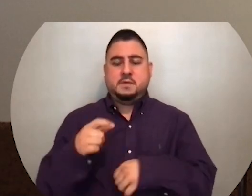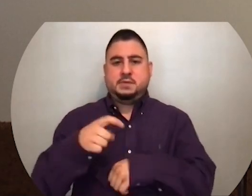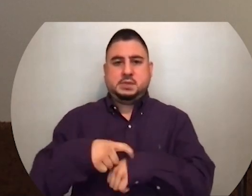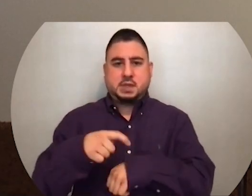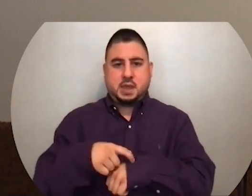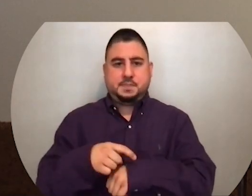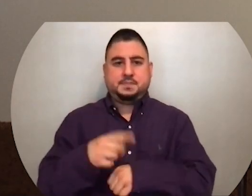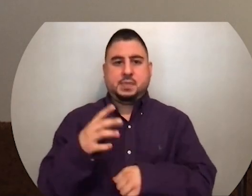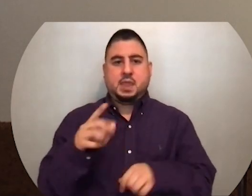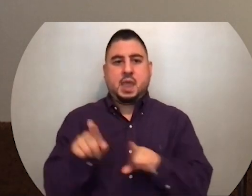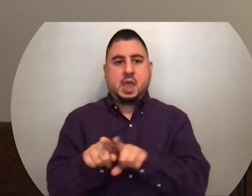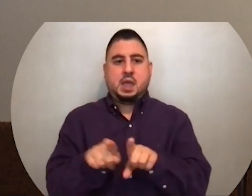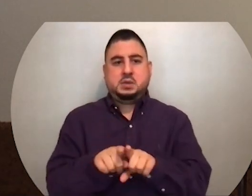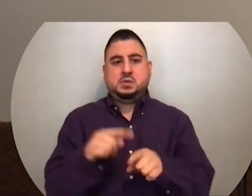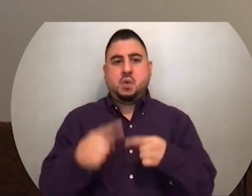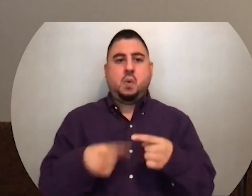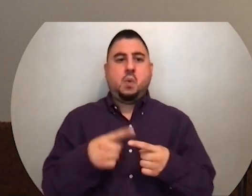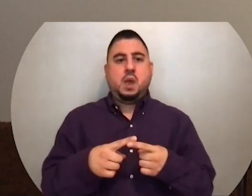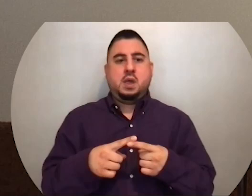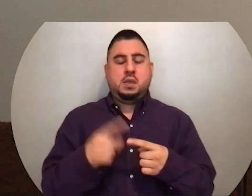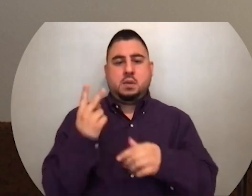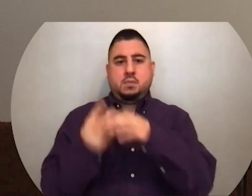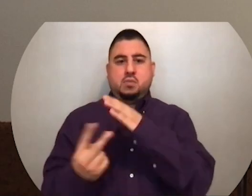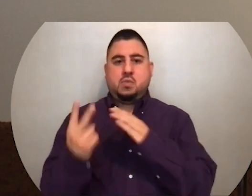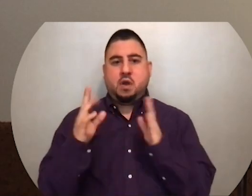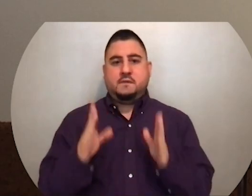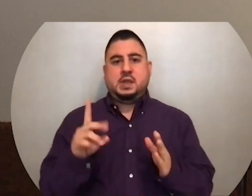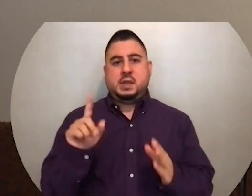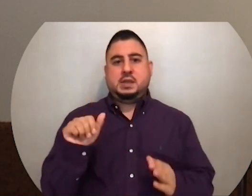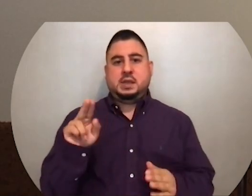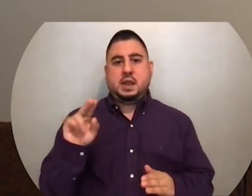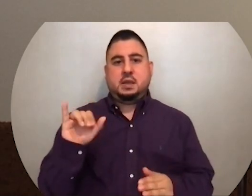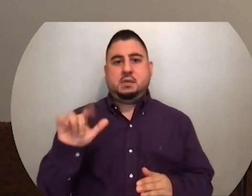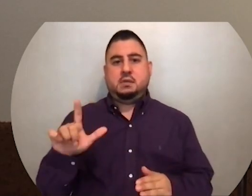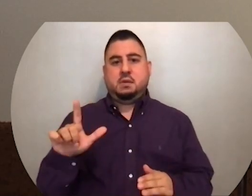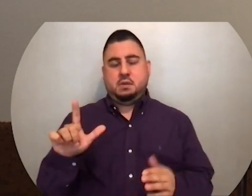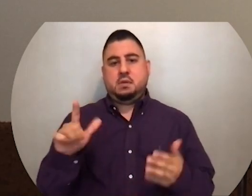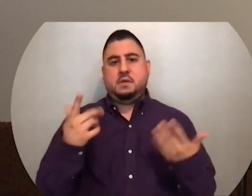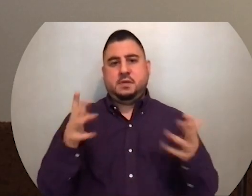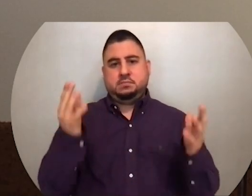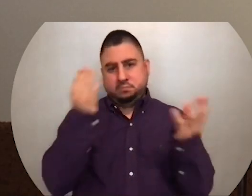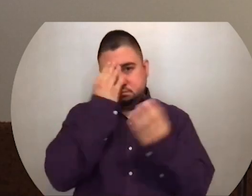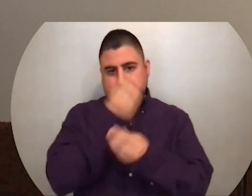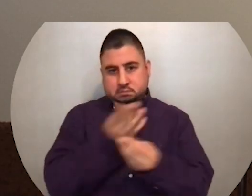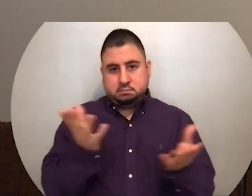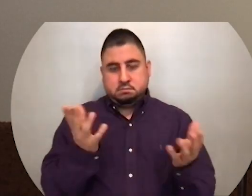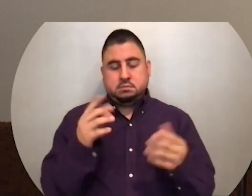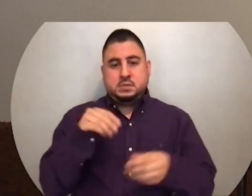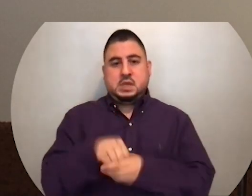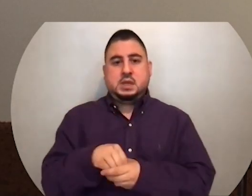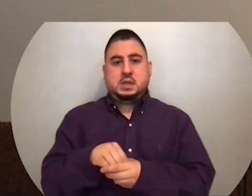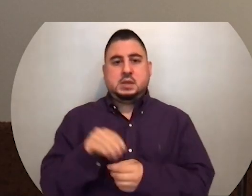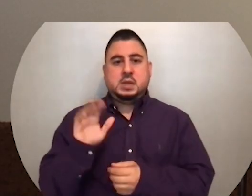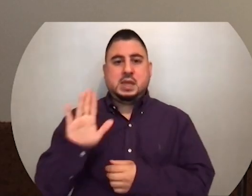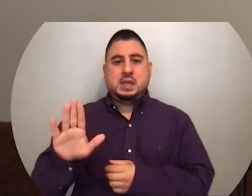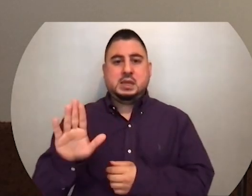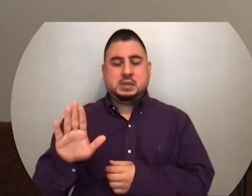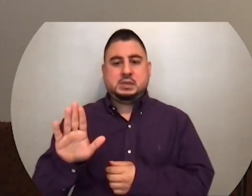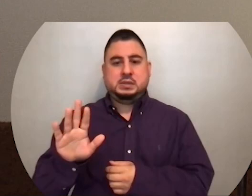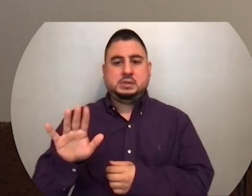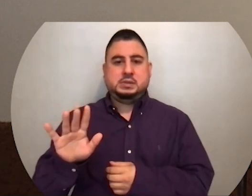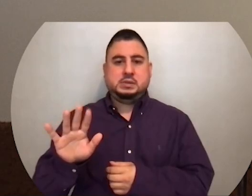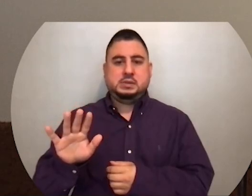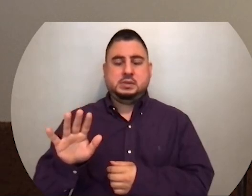time, as the prophet Daniel relates in his and